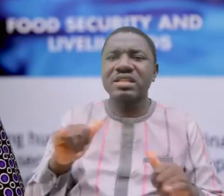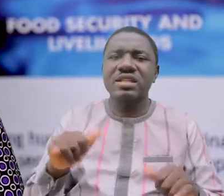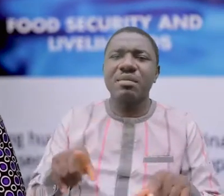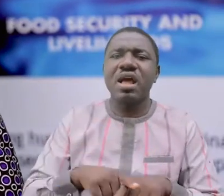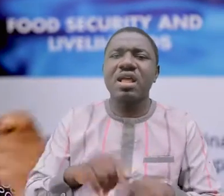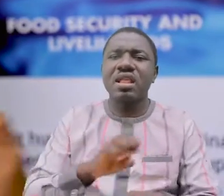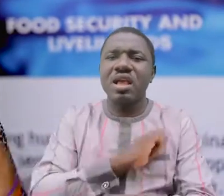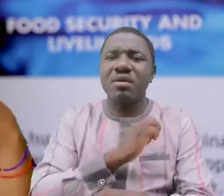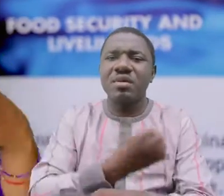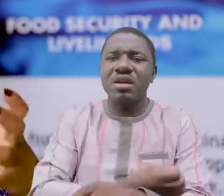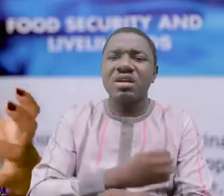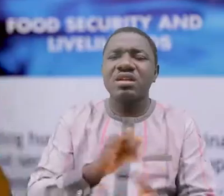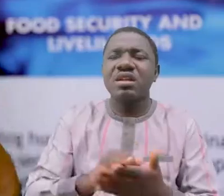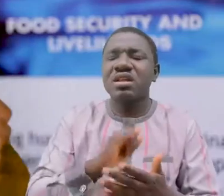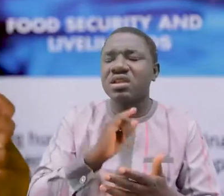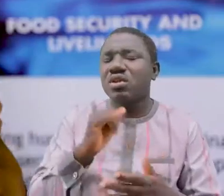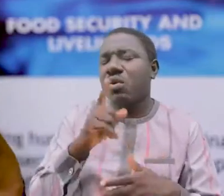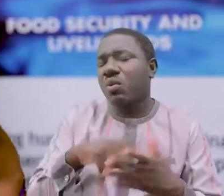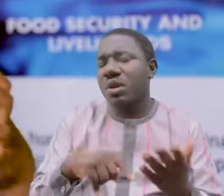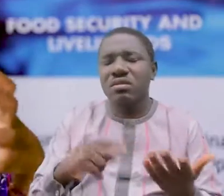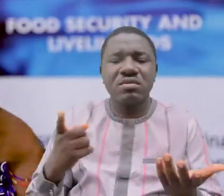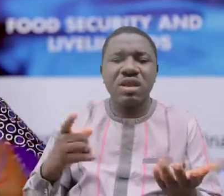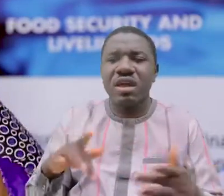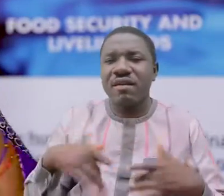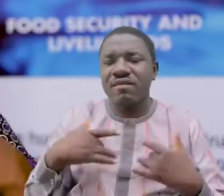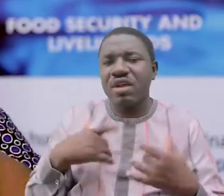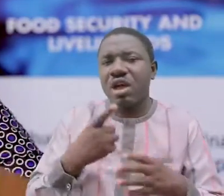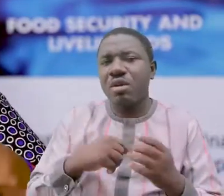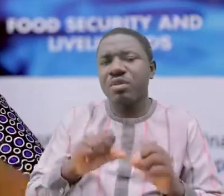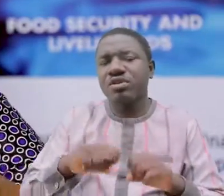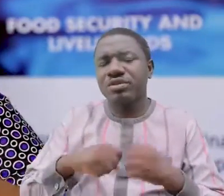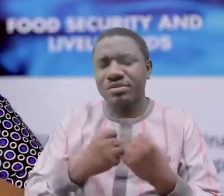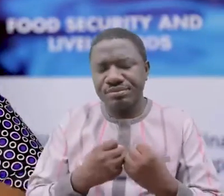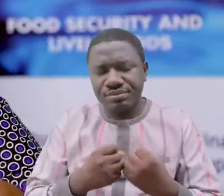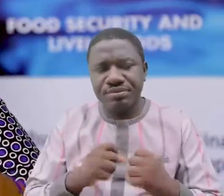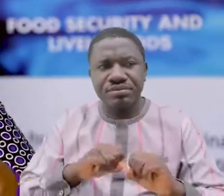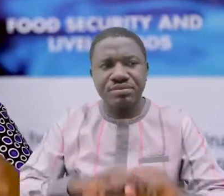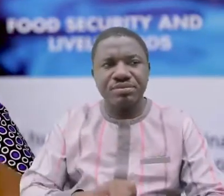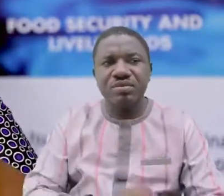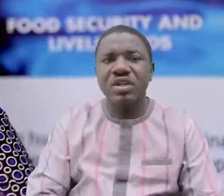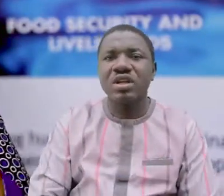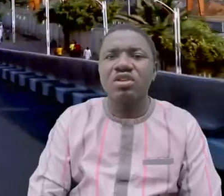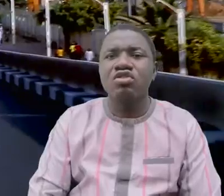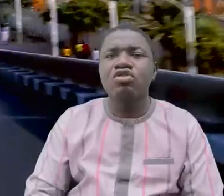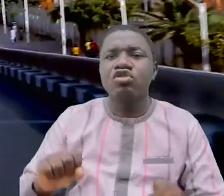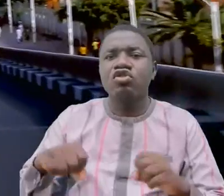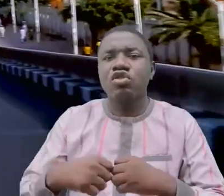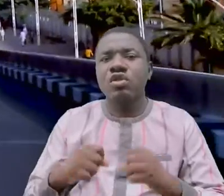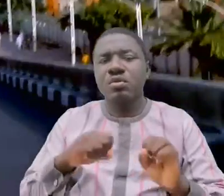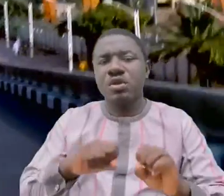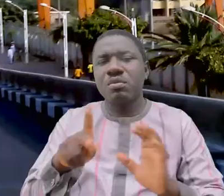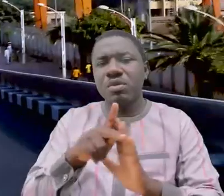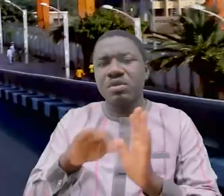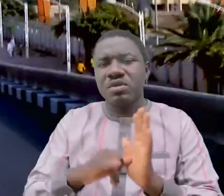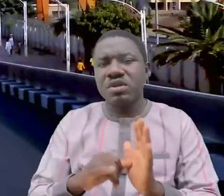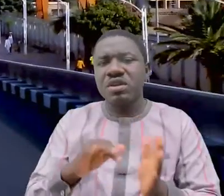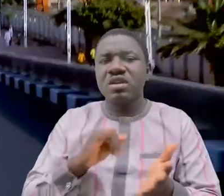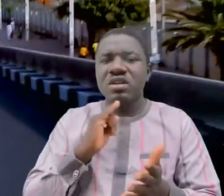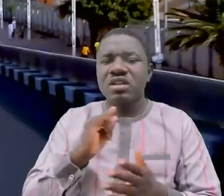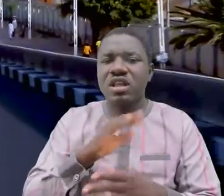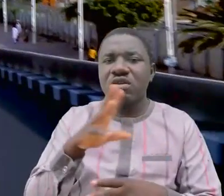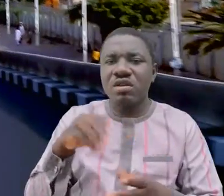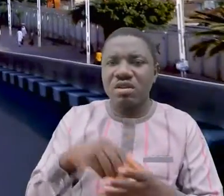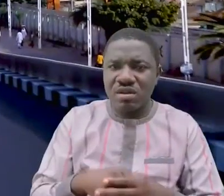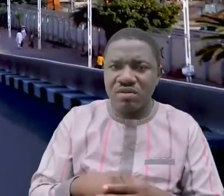to participate, which is women empowerment. And that is the transformative social protection that we want. The social protection policy